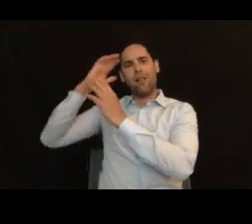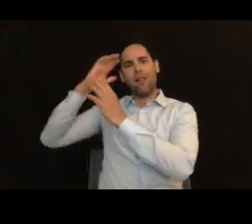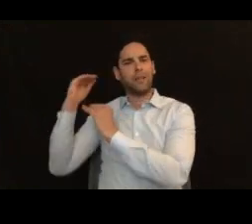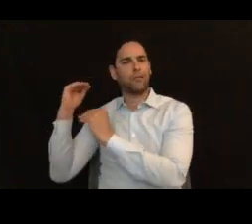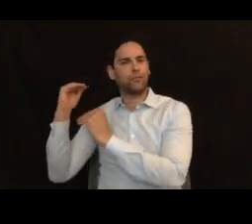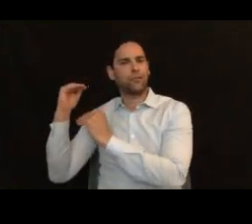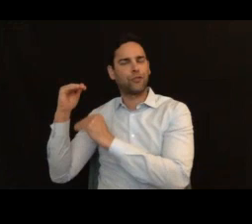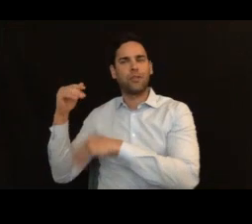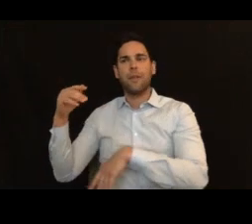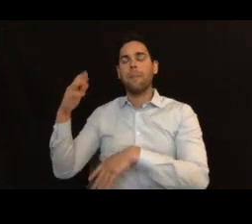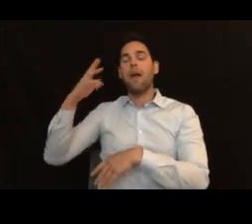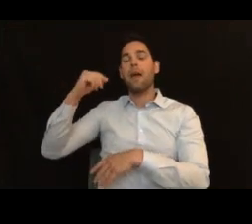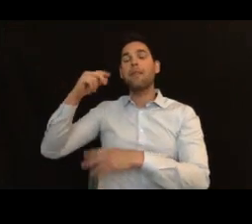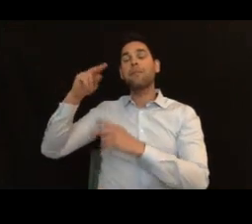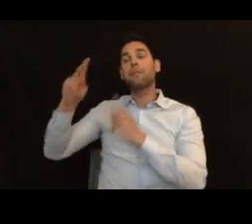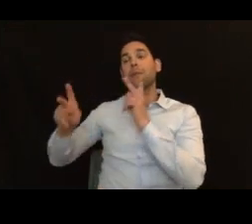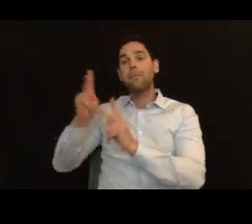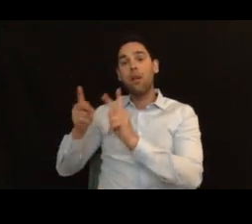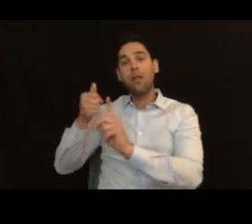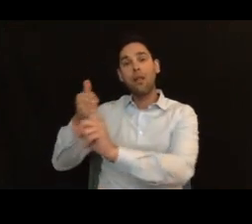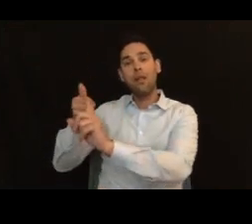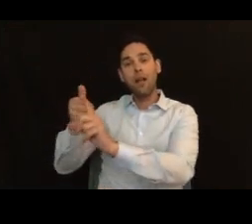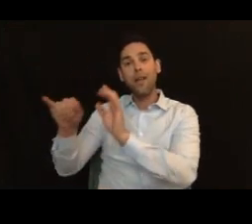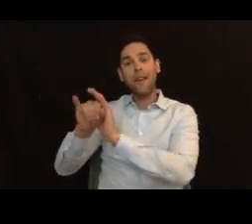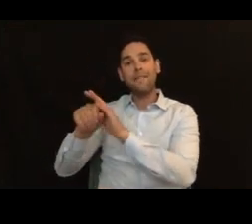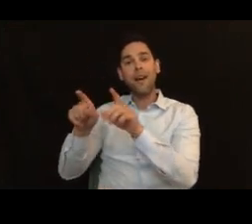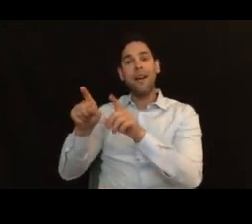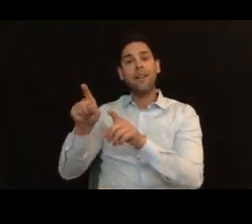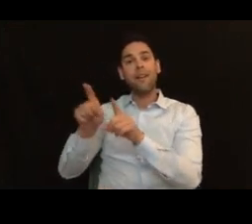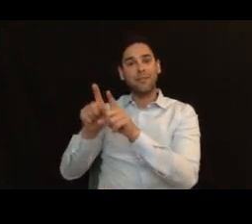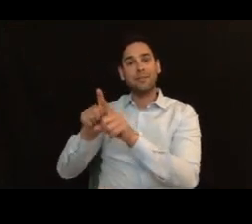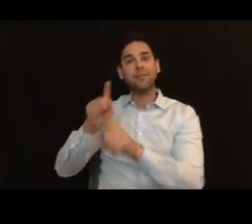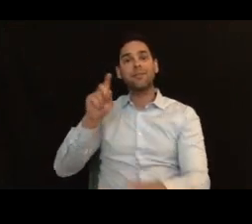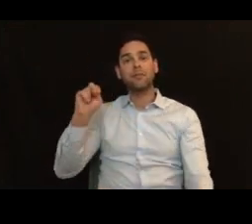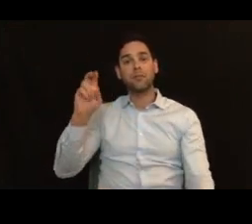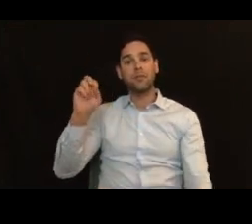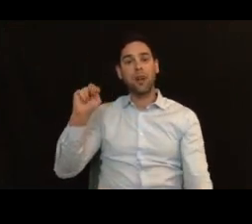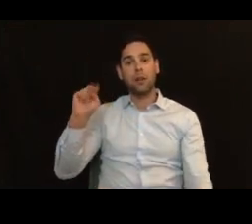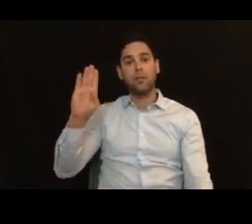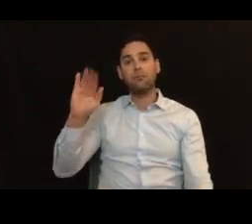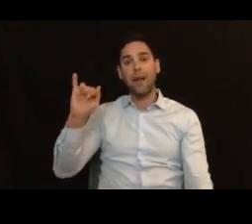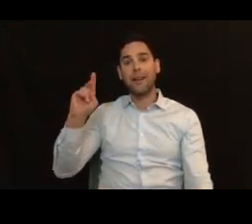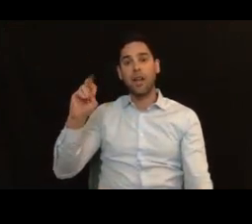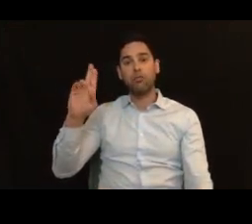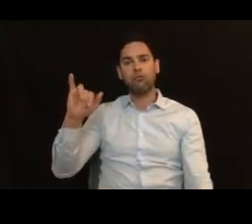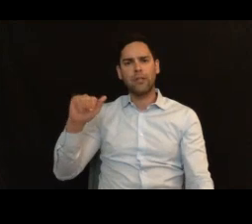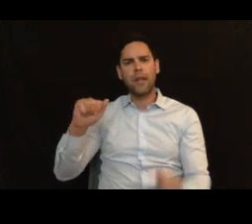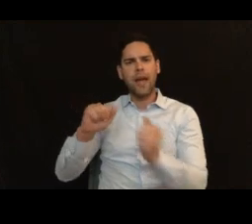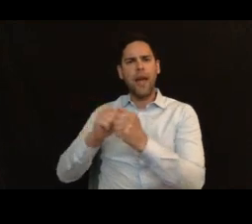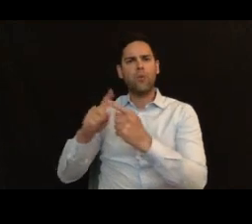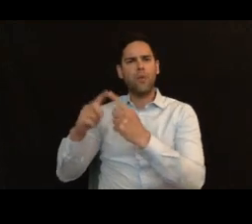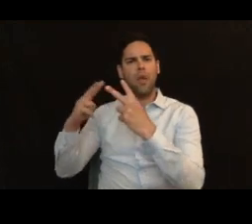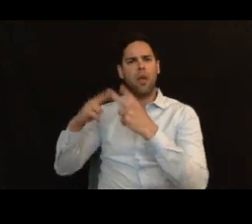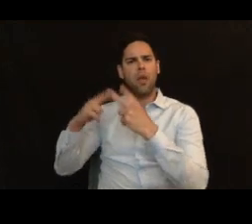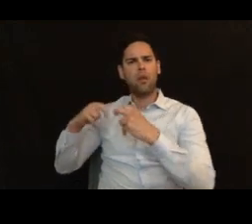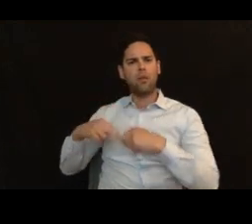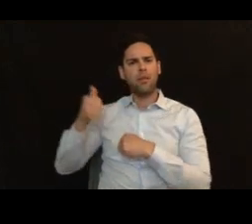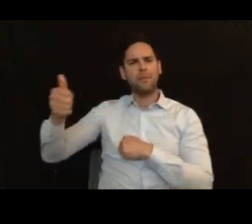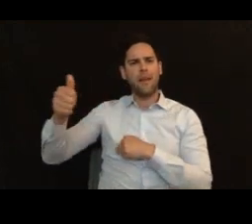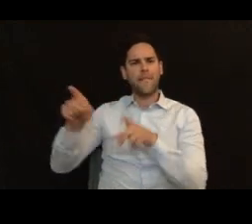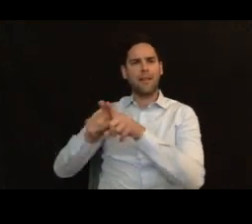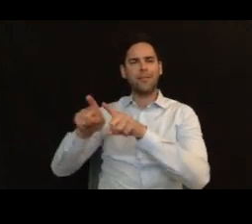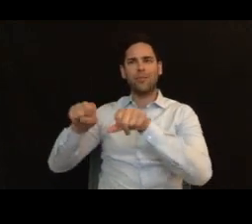that identify as non-binary or non-normative make sense of themselves socially. So what I look at is I